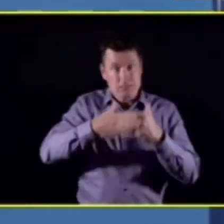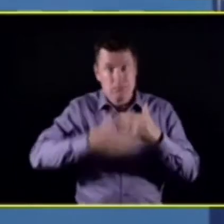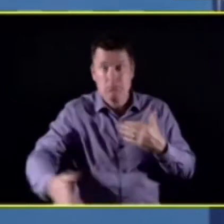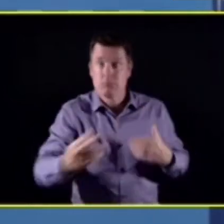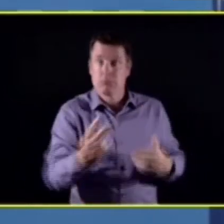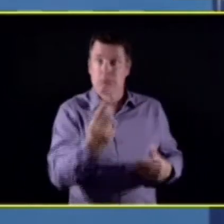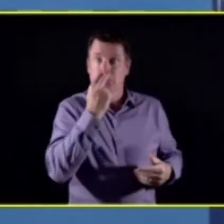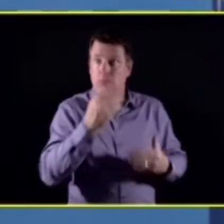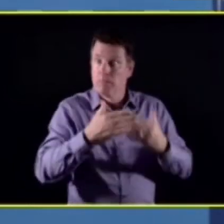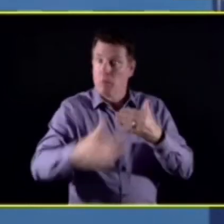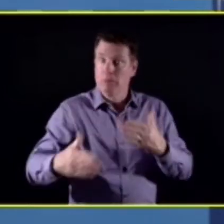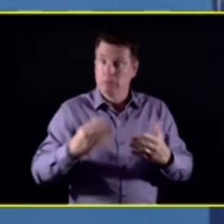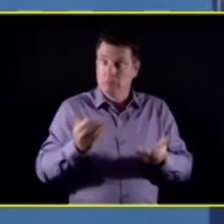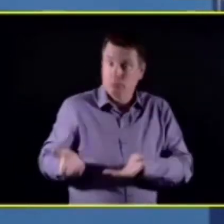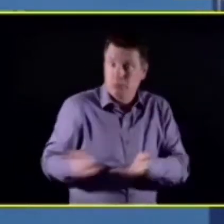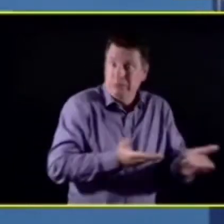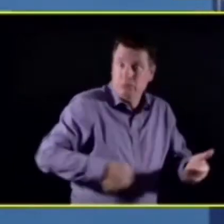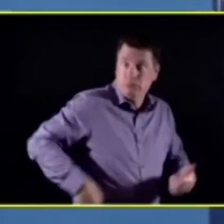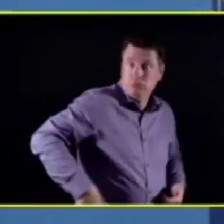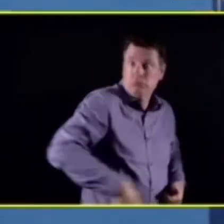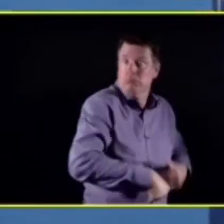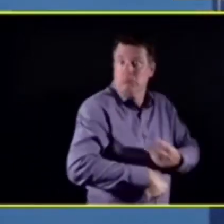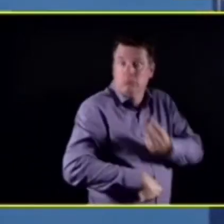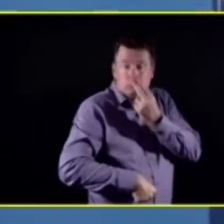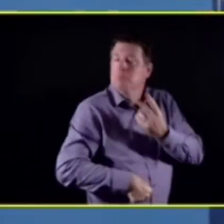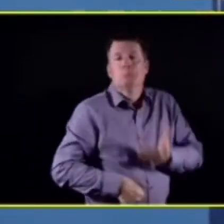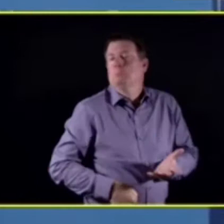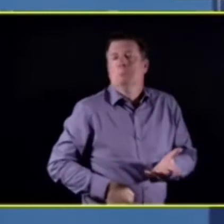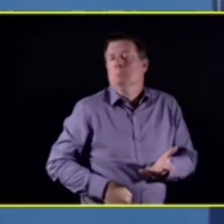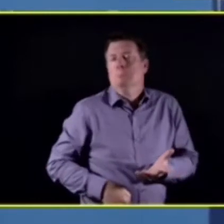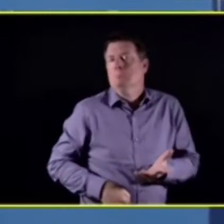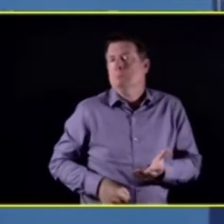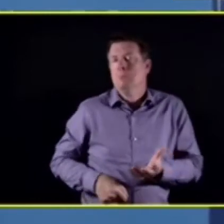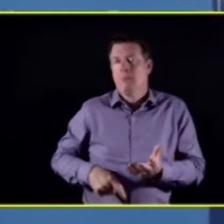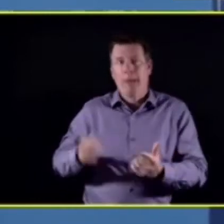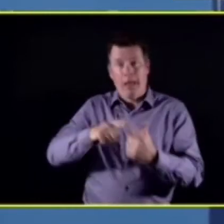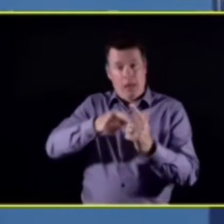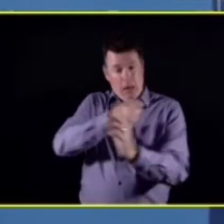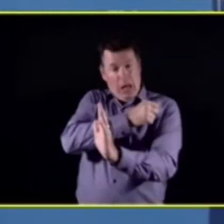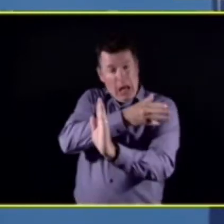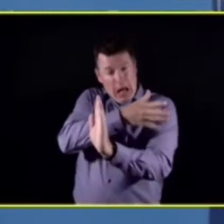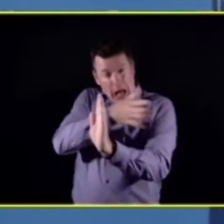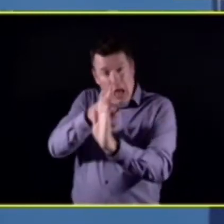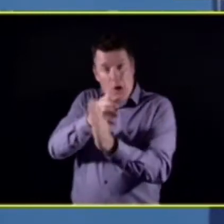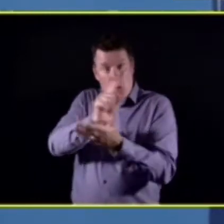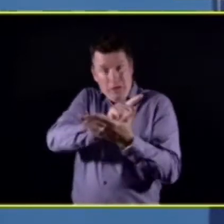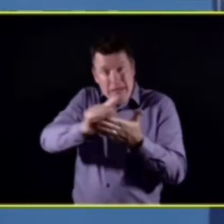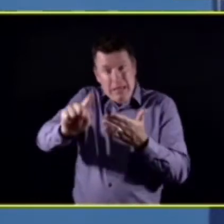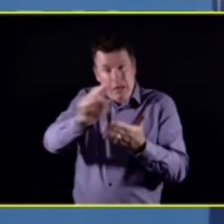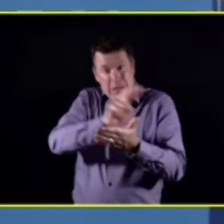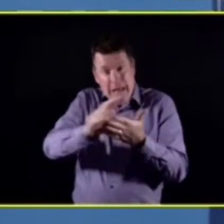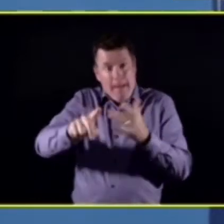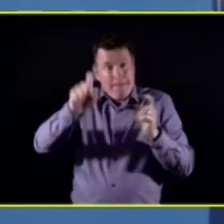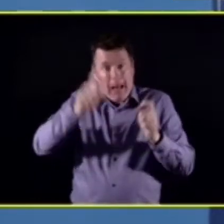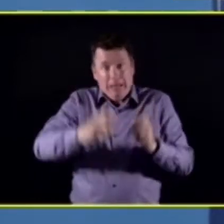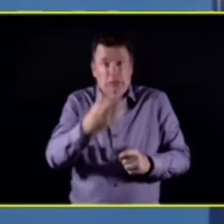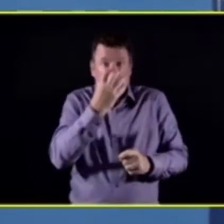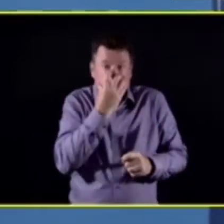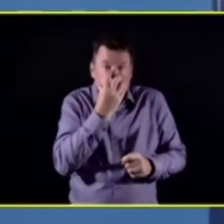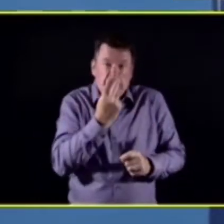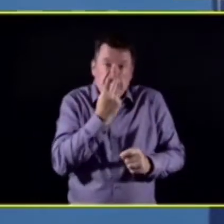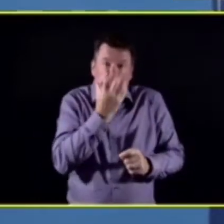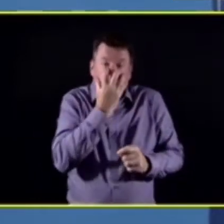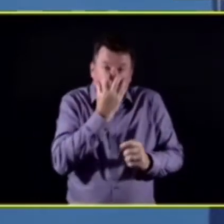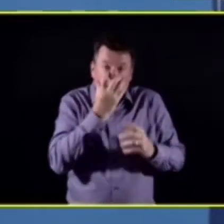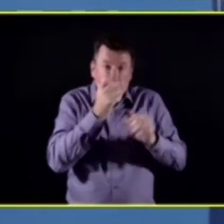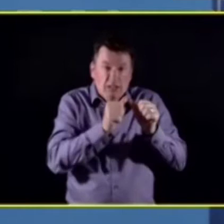dramatic recovery, and it can't be understated how dramatic that is. It's going to take time to